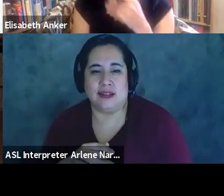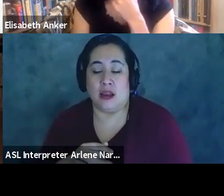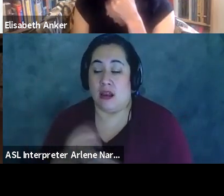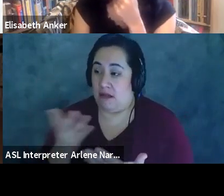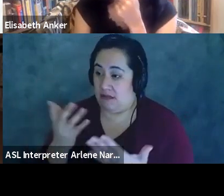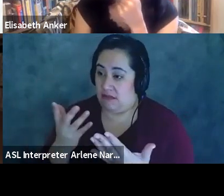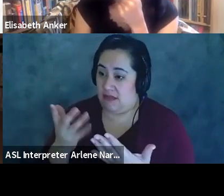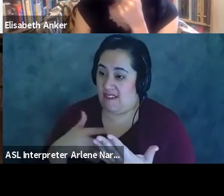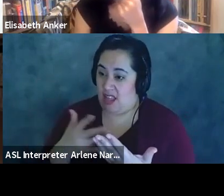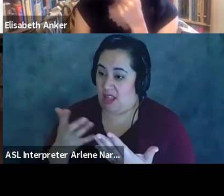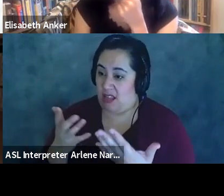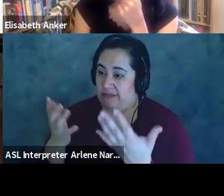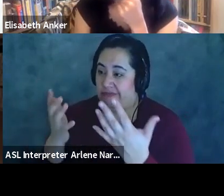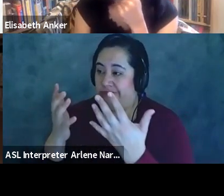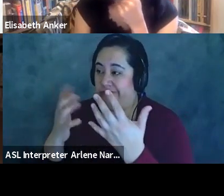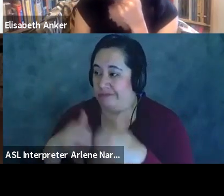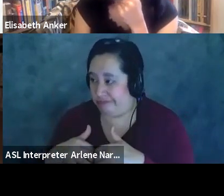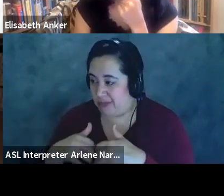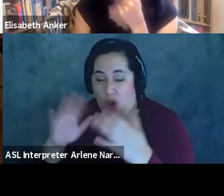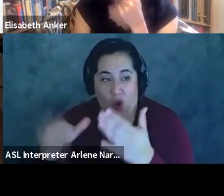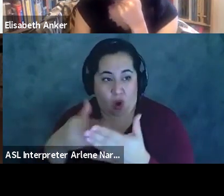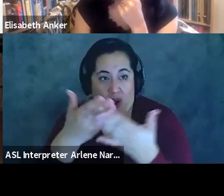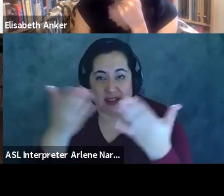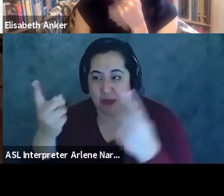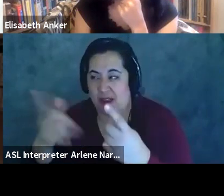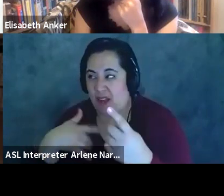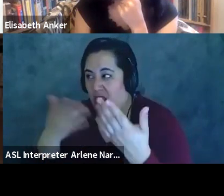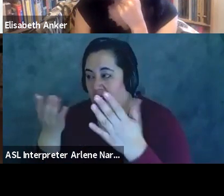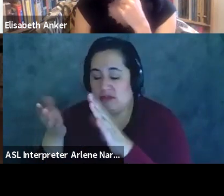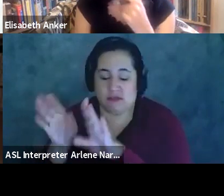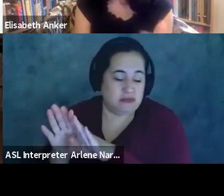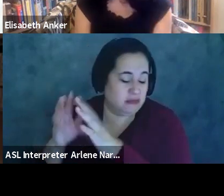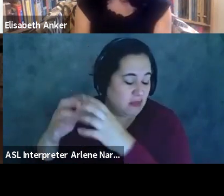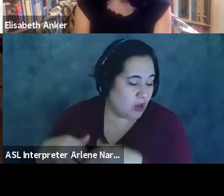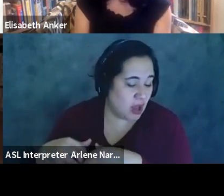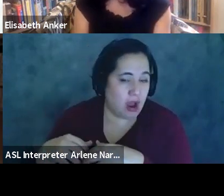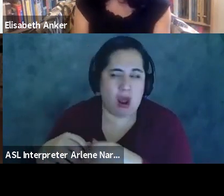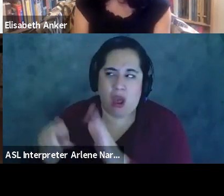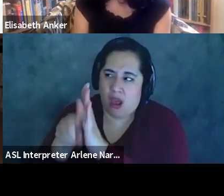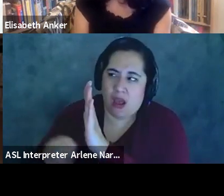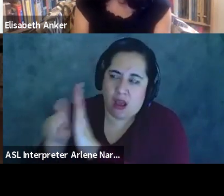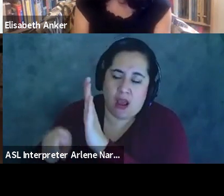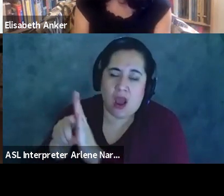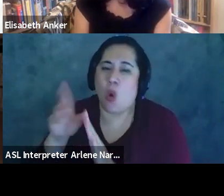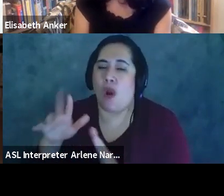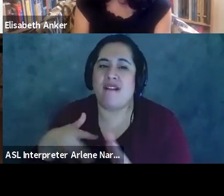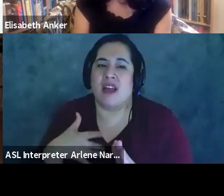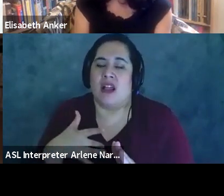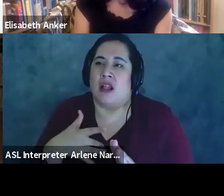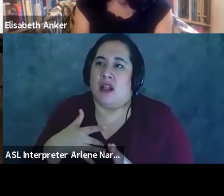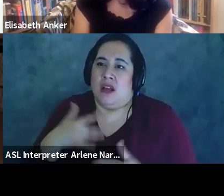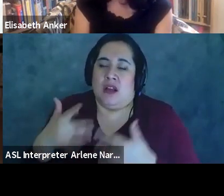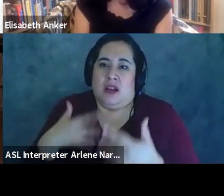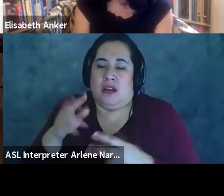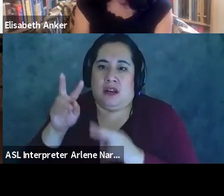a closing down in the wake of all this pessimism of a kind of aspirational futurity.